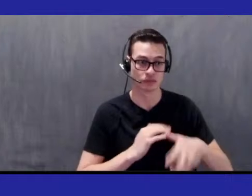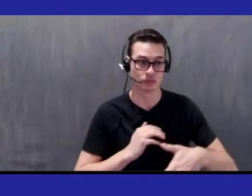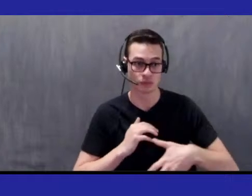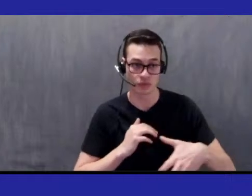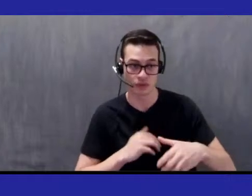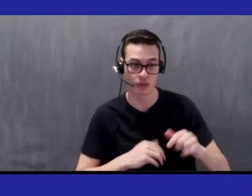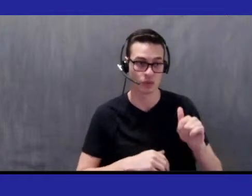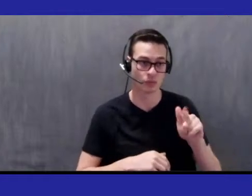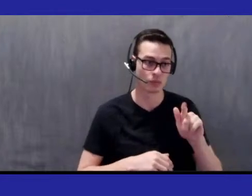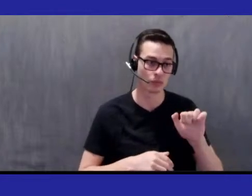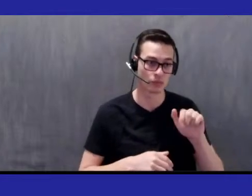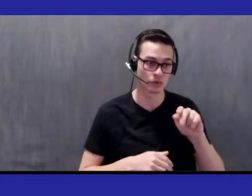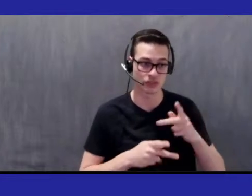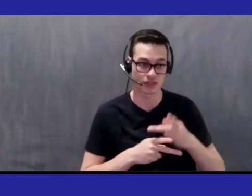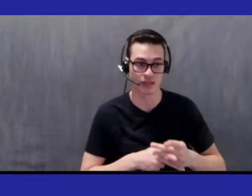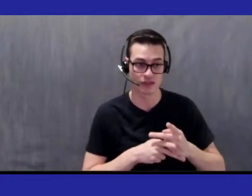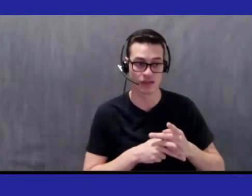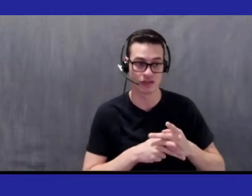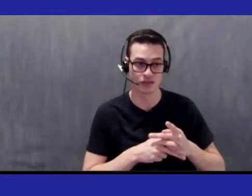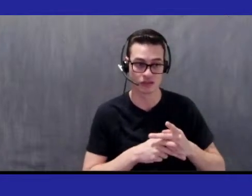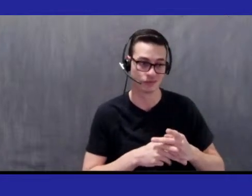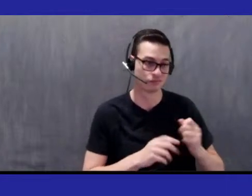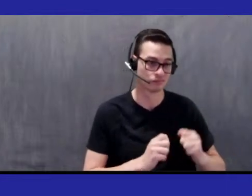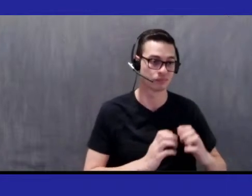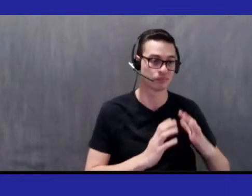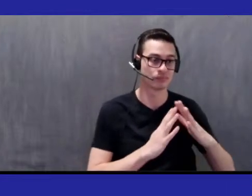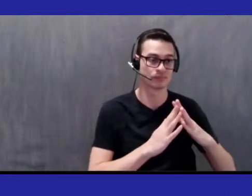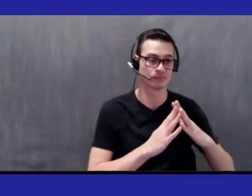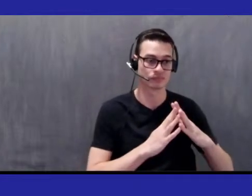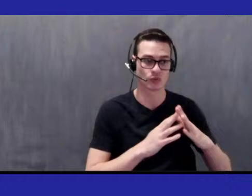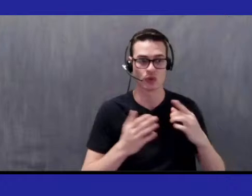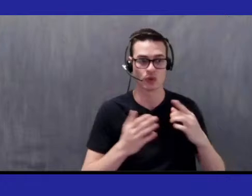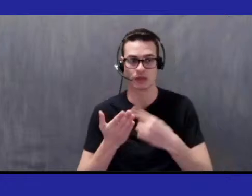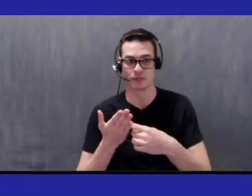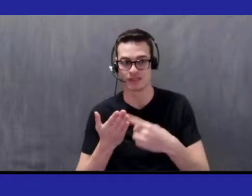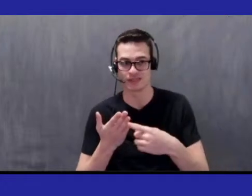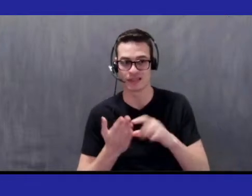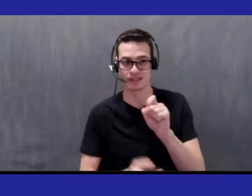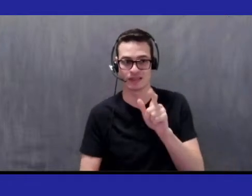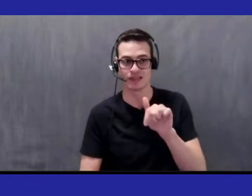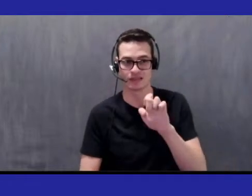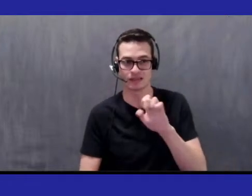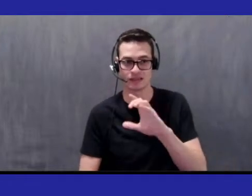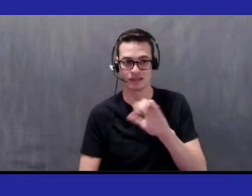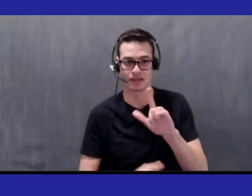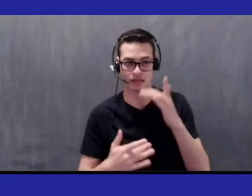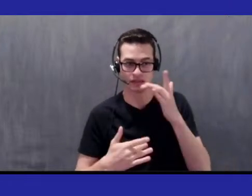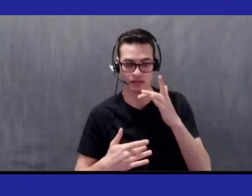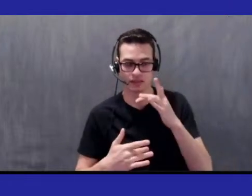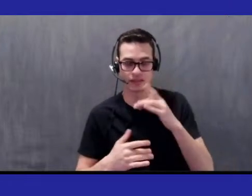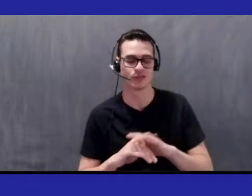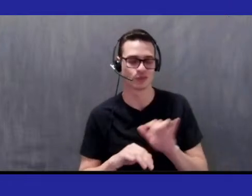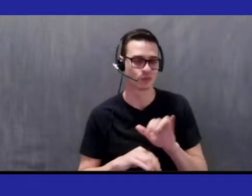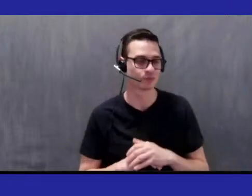Care project has launched successfully, and we're really excited about it. Next slide.